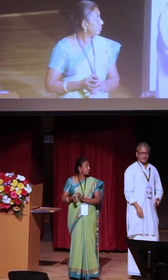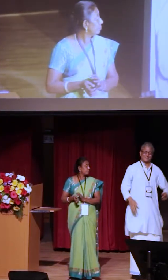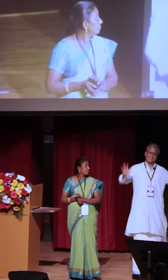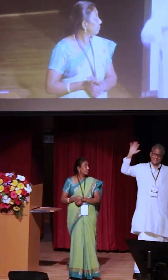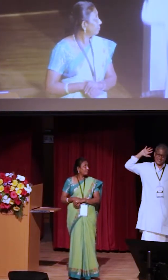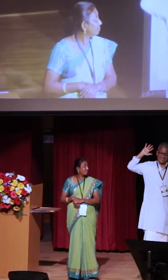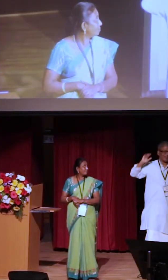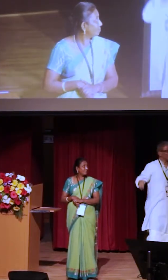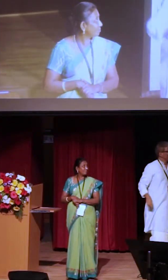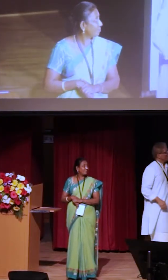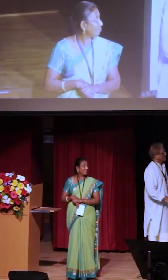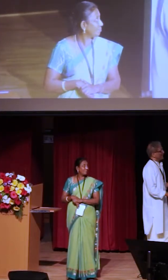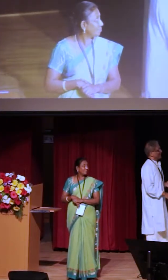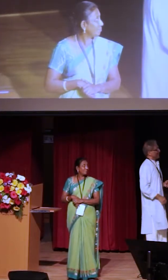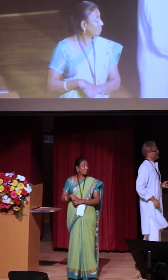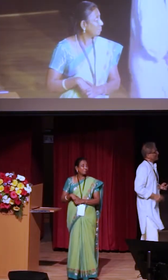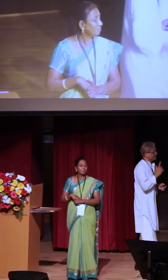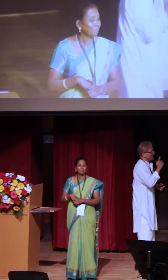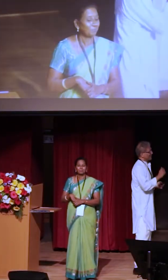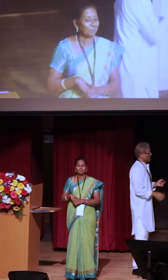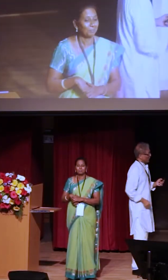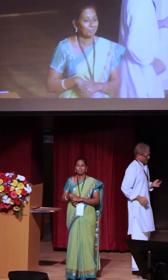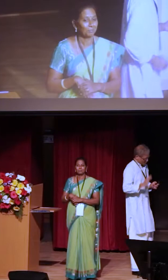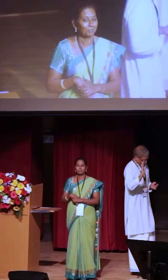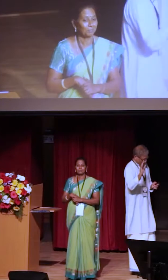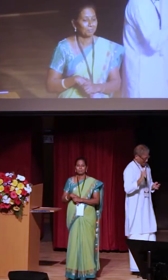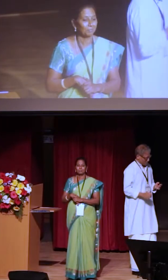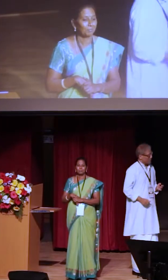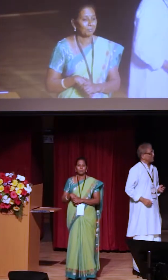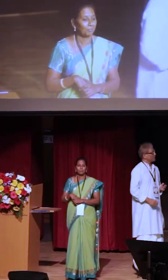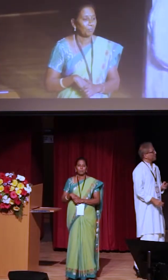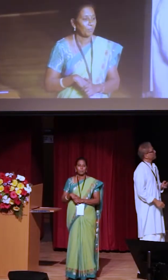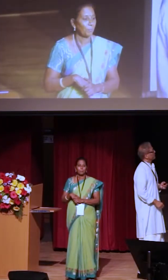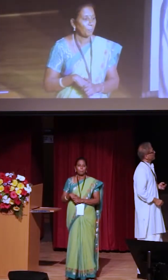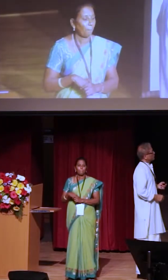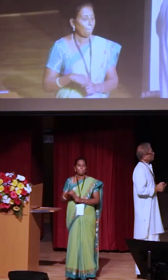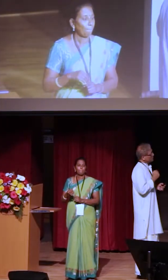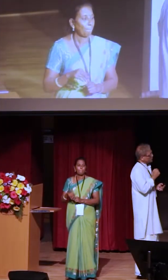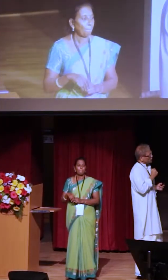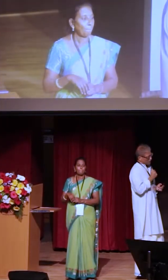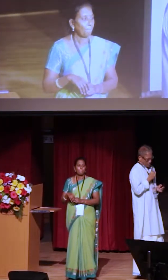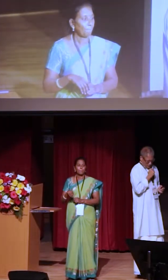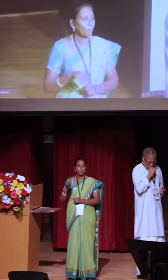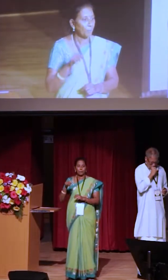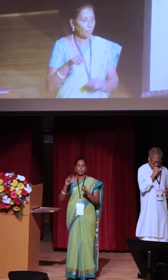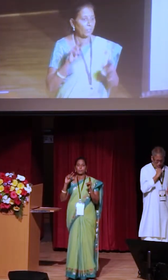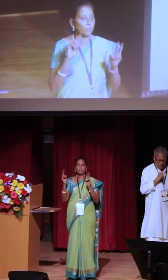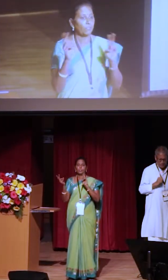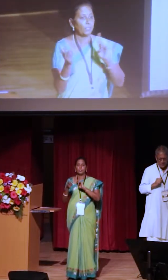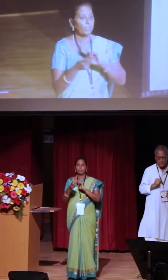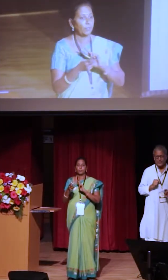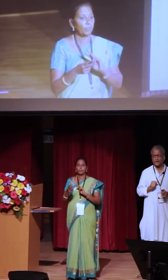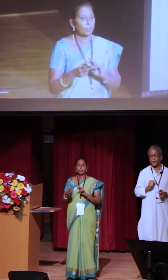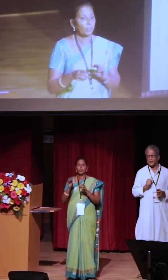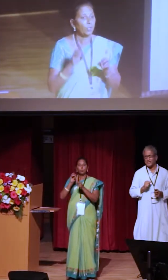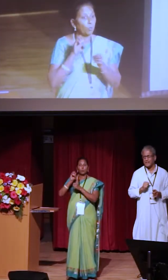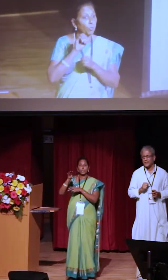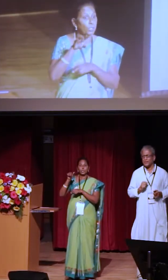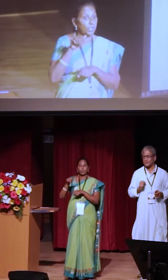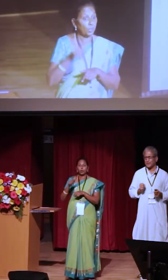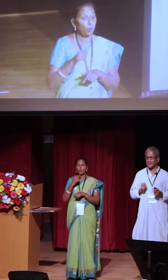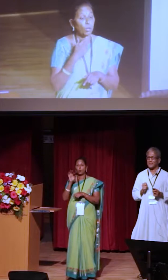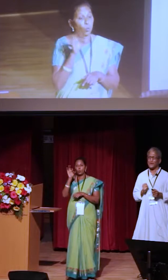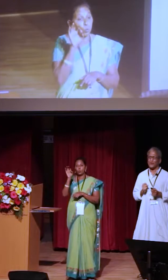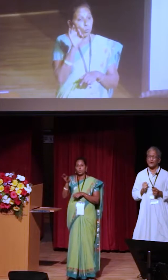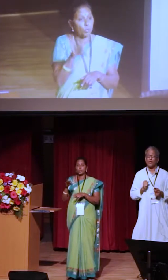Oh, wow. Yeah, thank you. That's brilliant. Okay, so I have lots of time. So this work is called Project Torino originally.